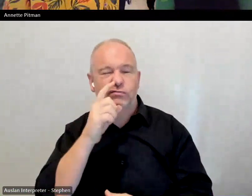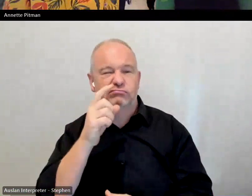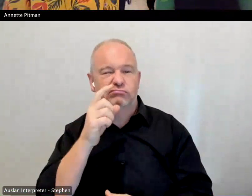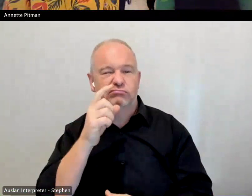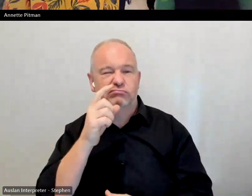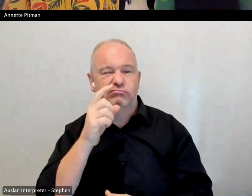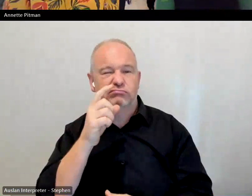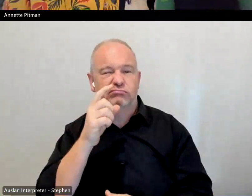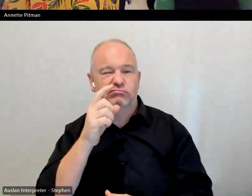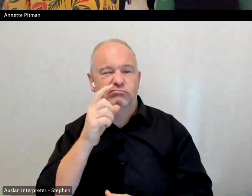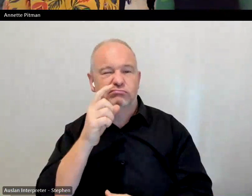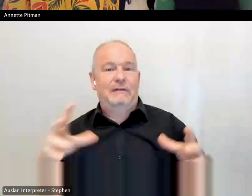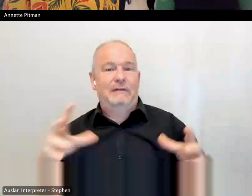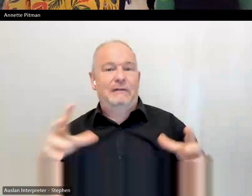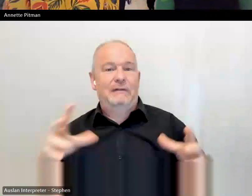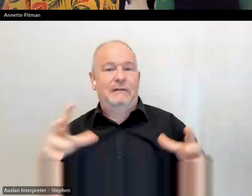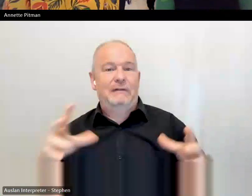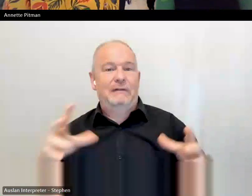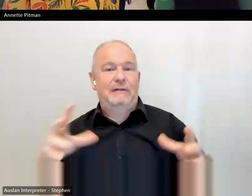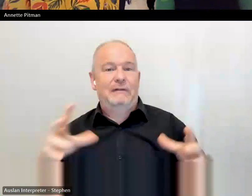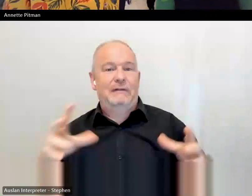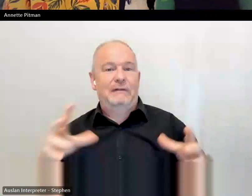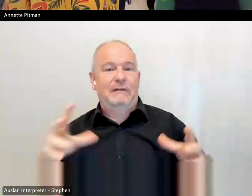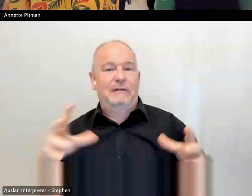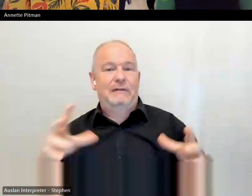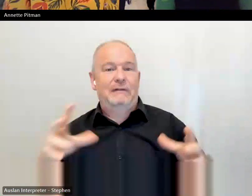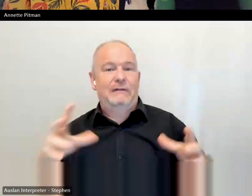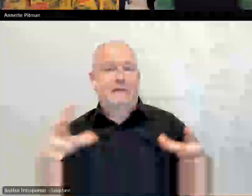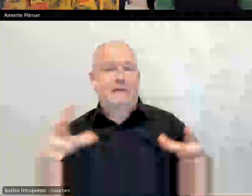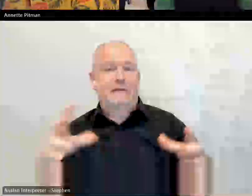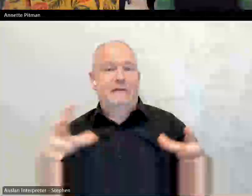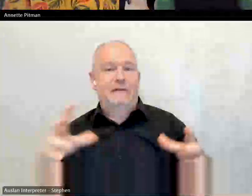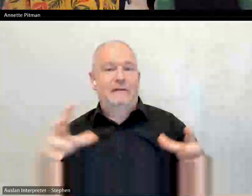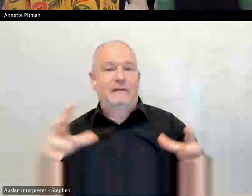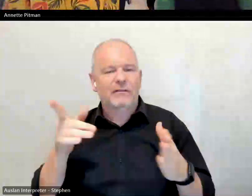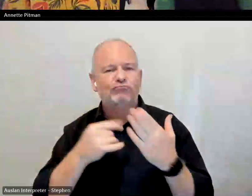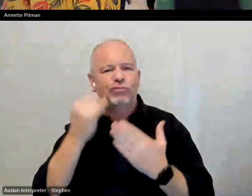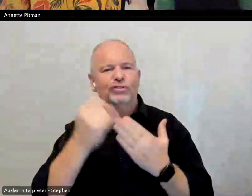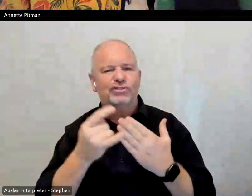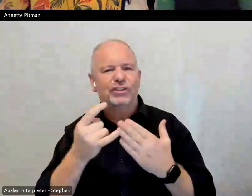phase of consultations as we lead up to the opening of the project rounds.